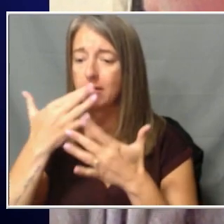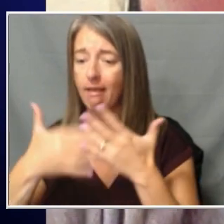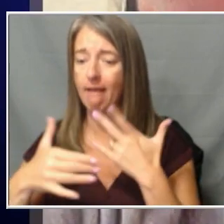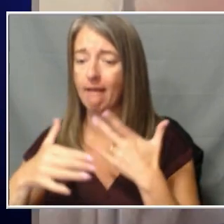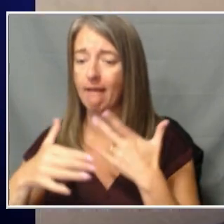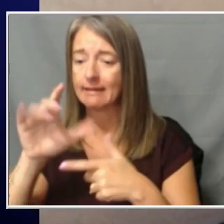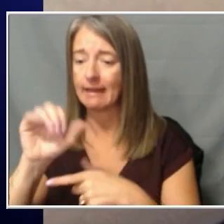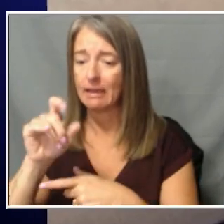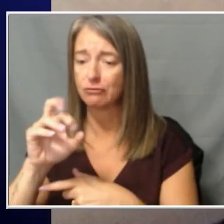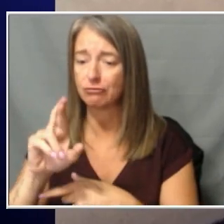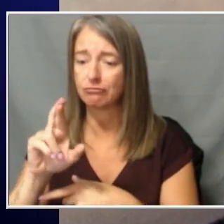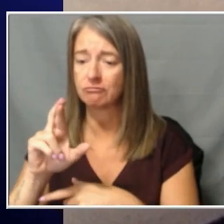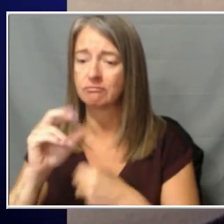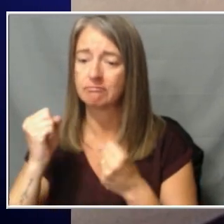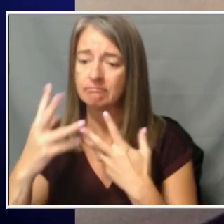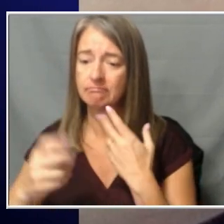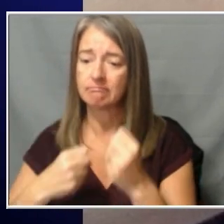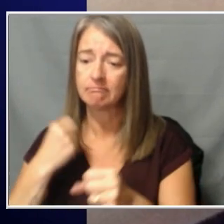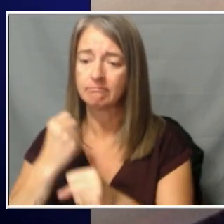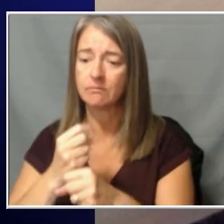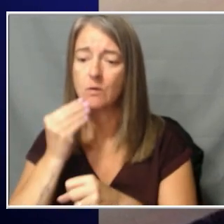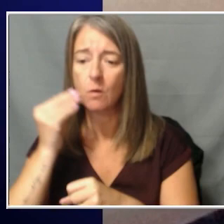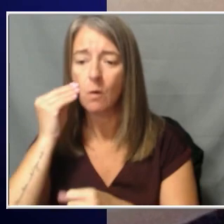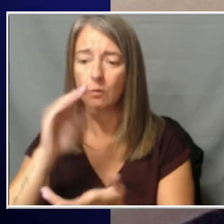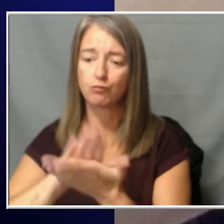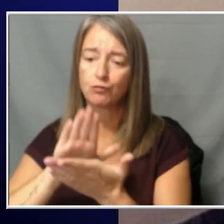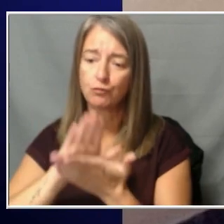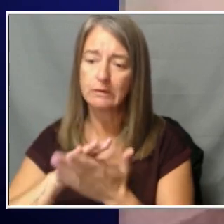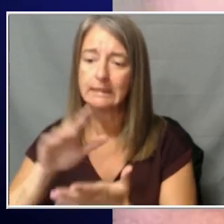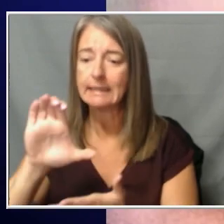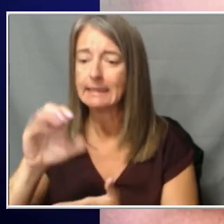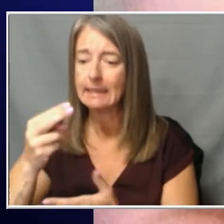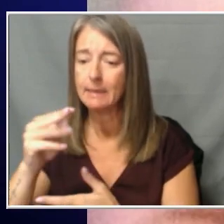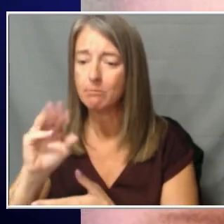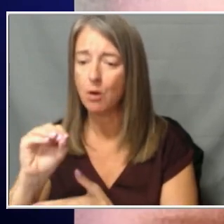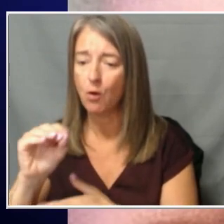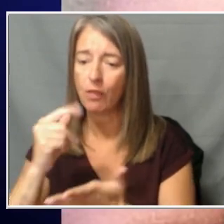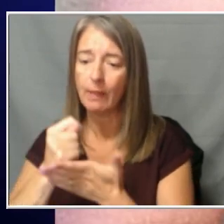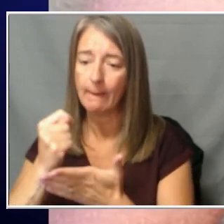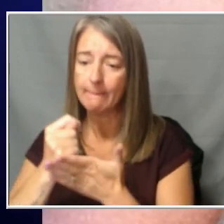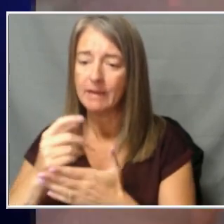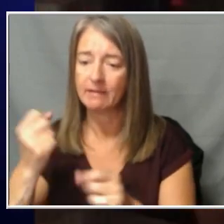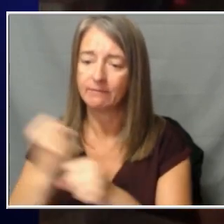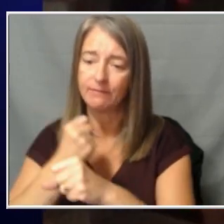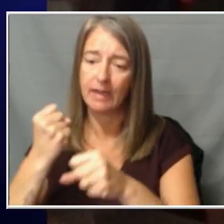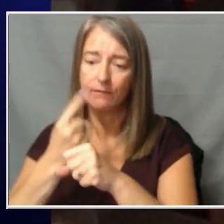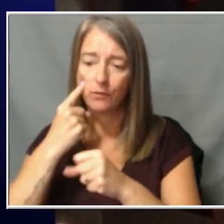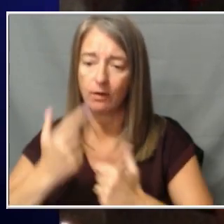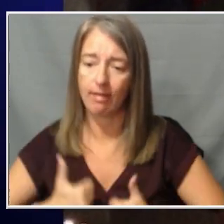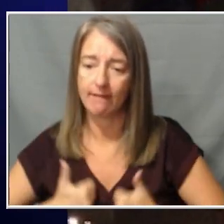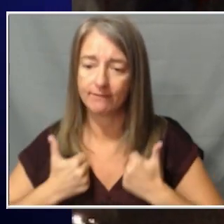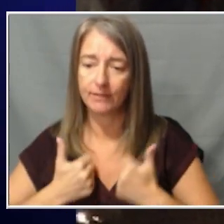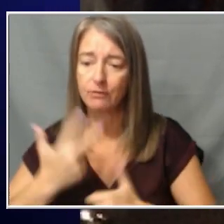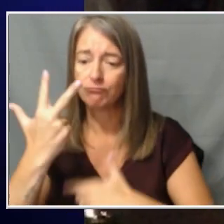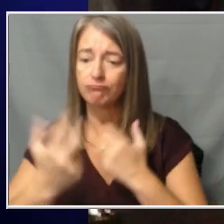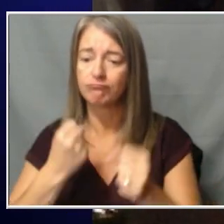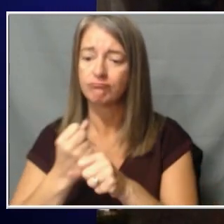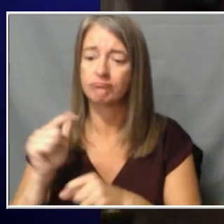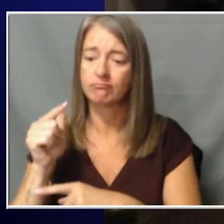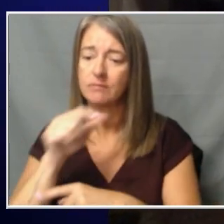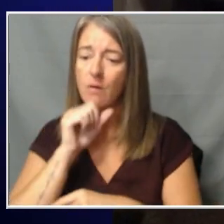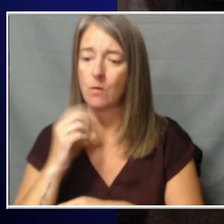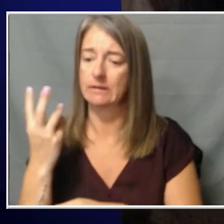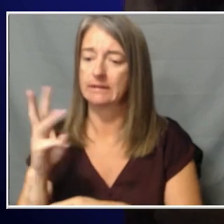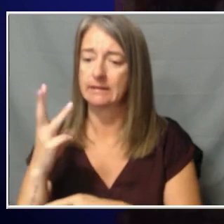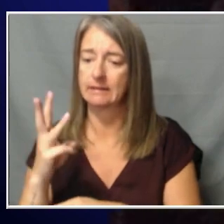Sydney spent the next several years homeschooled, getting chemotherapy treatments, and fighting for her life. 3 years later, at 16, she